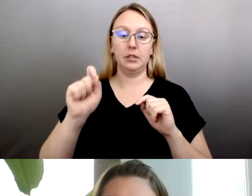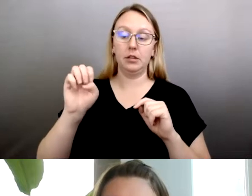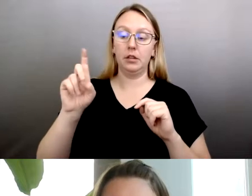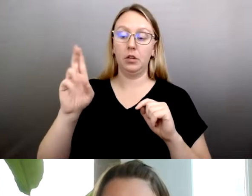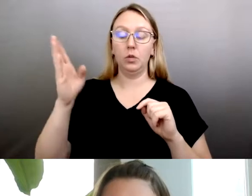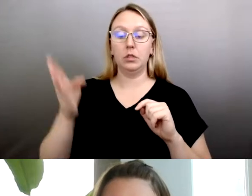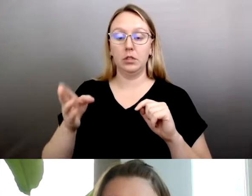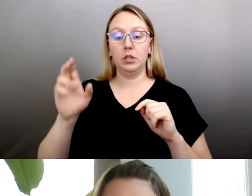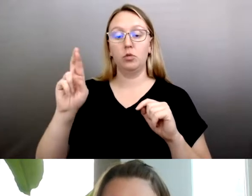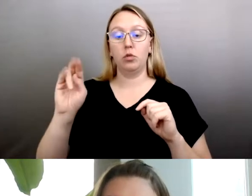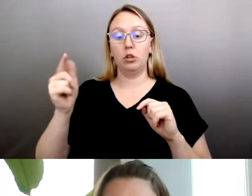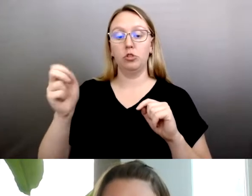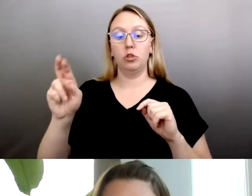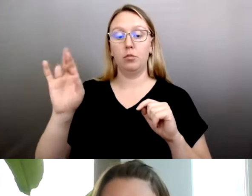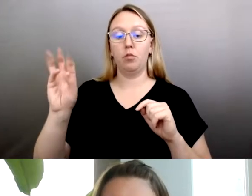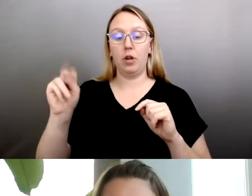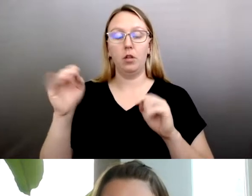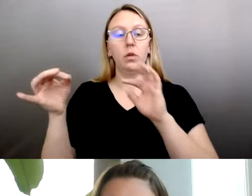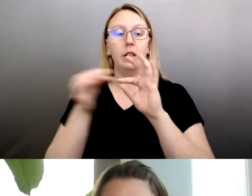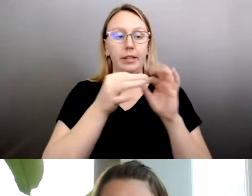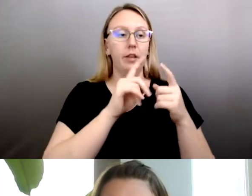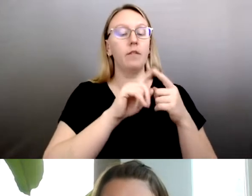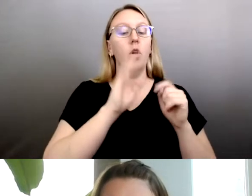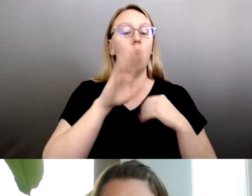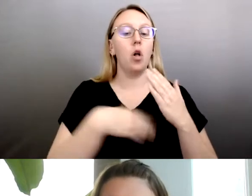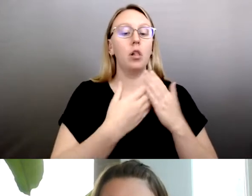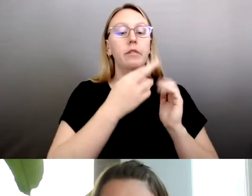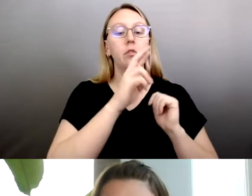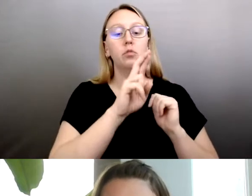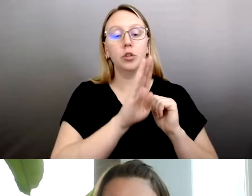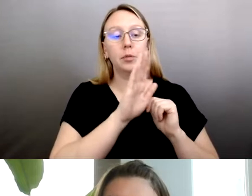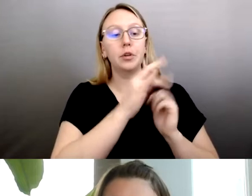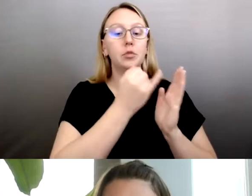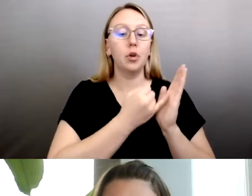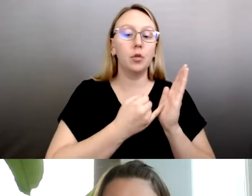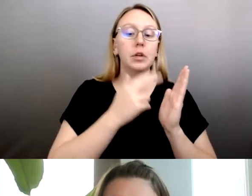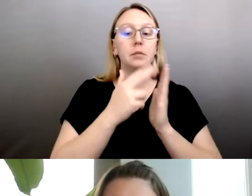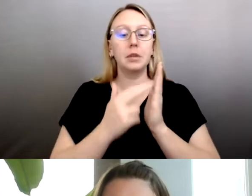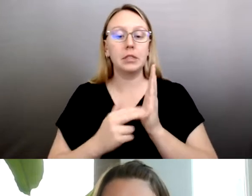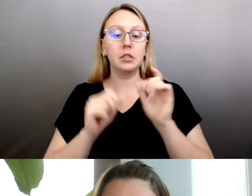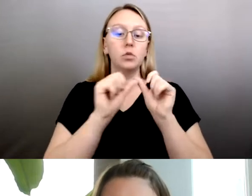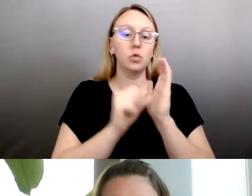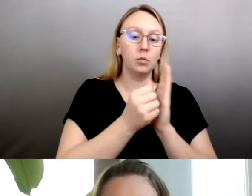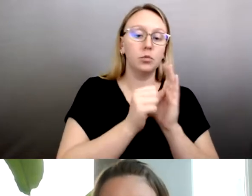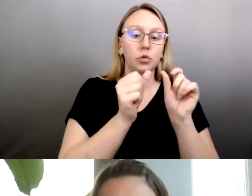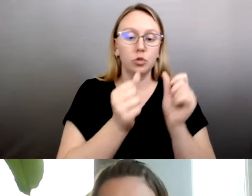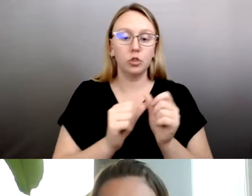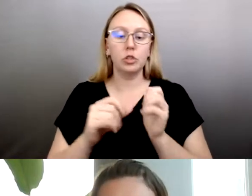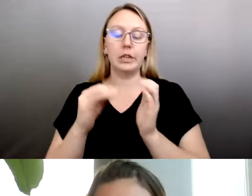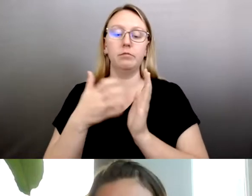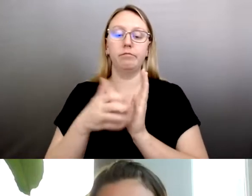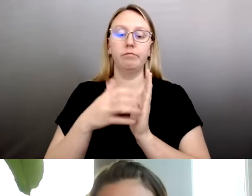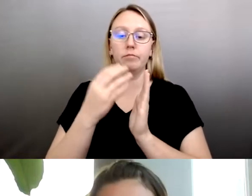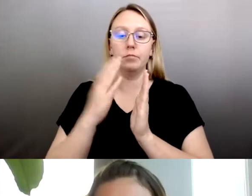saisd.edu/Roger Brown, of Roger's artworks, all of his paintings and sculptures, and all of his sketchbooks, if you want to explore those. That's such an